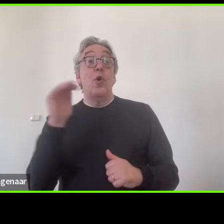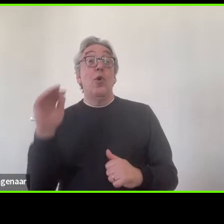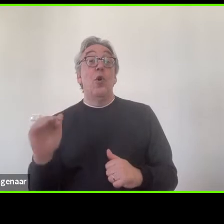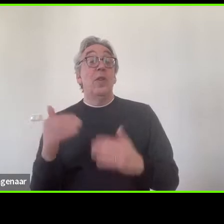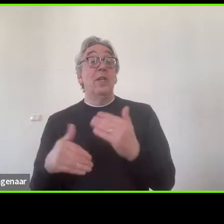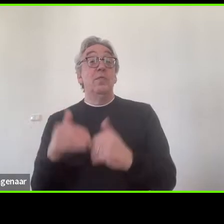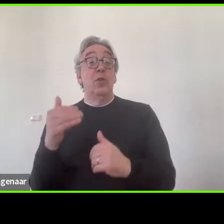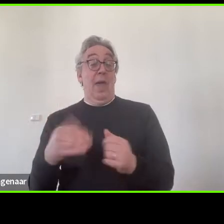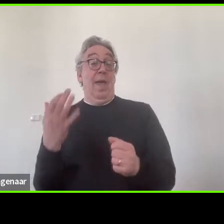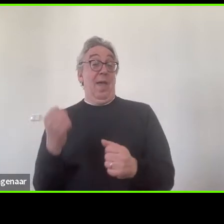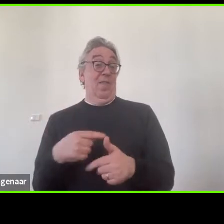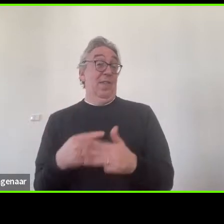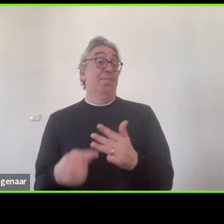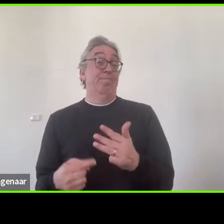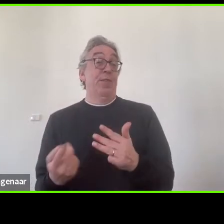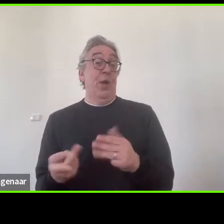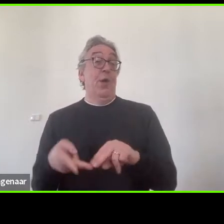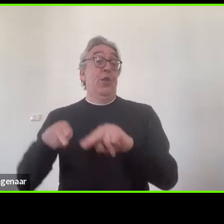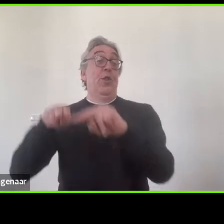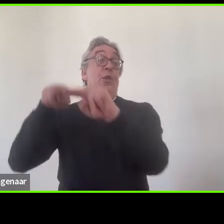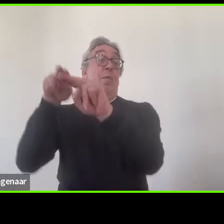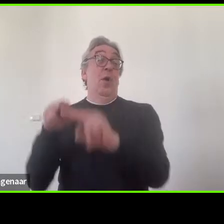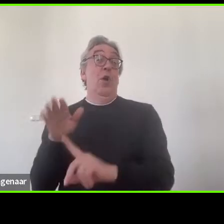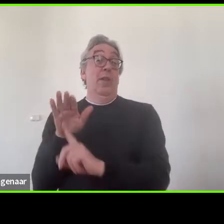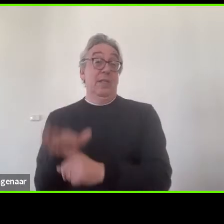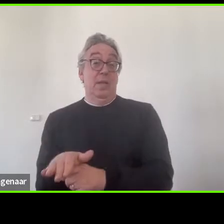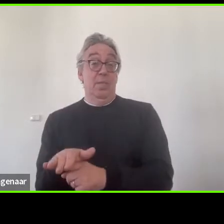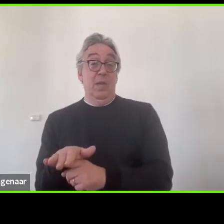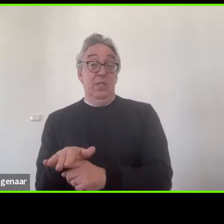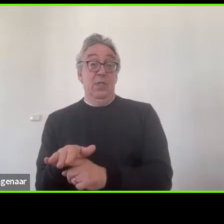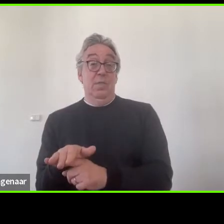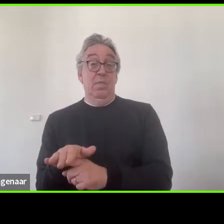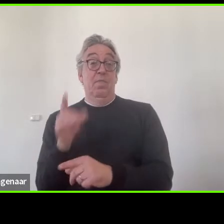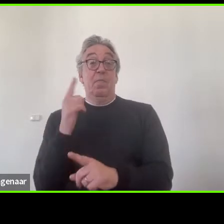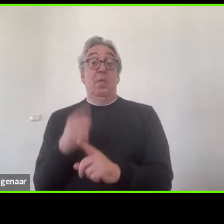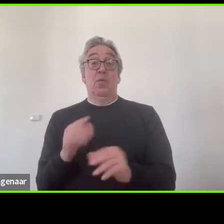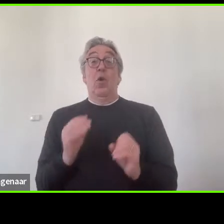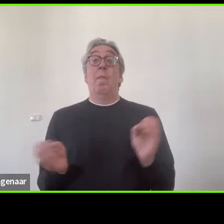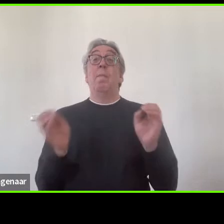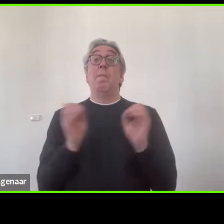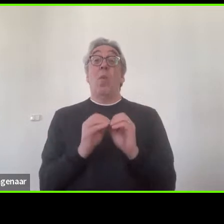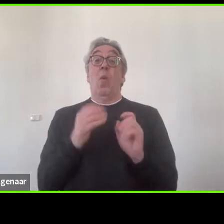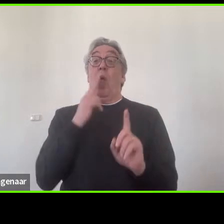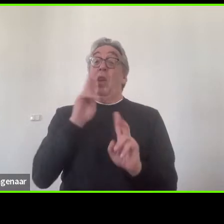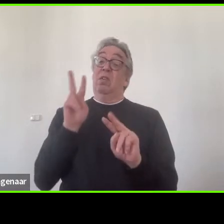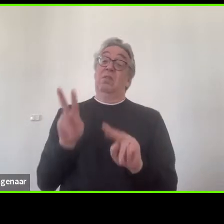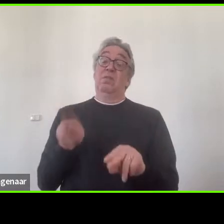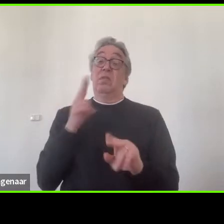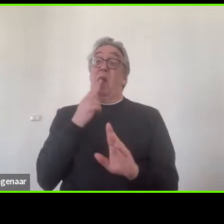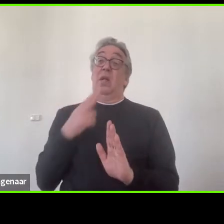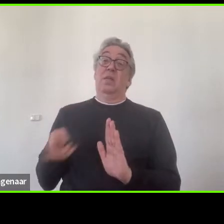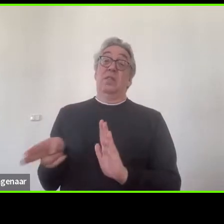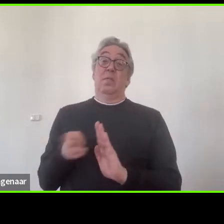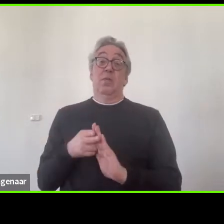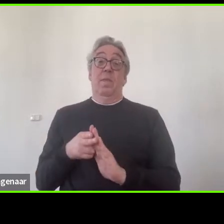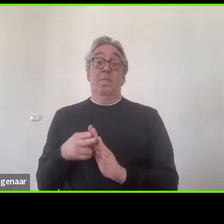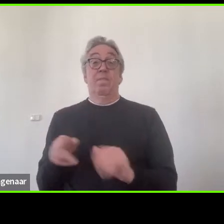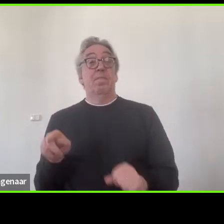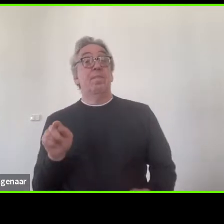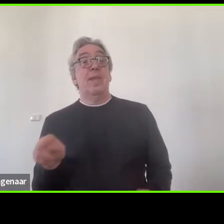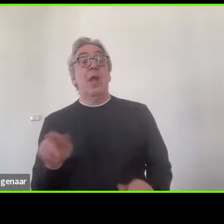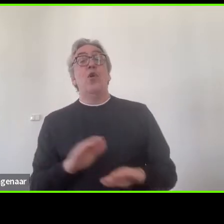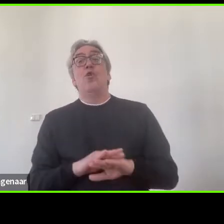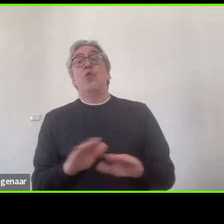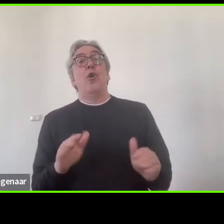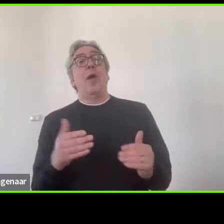multiple discrimination and requires states to adopt measures to ensure their full and equal enjoyment of